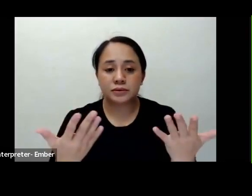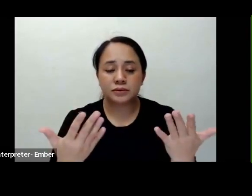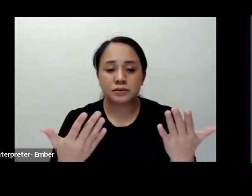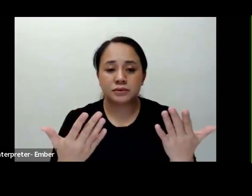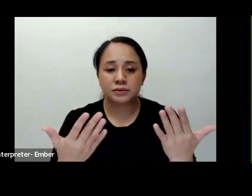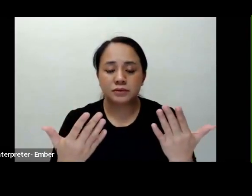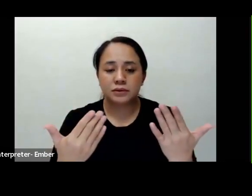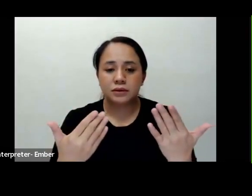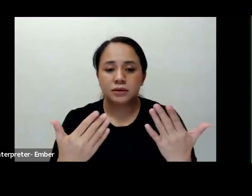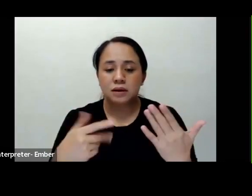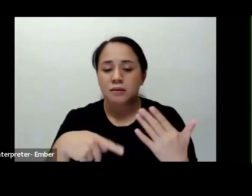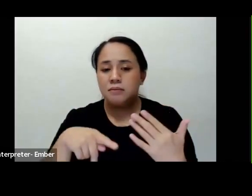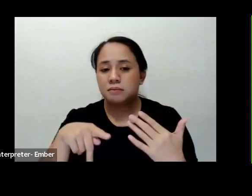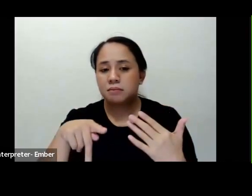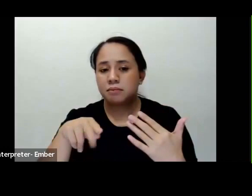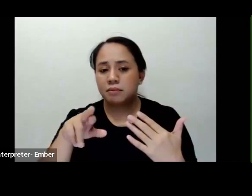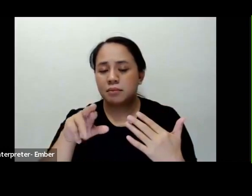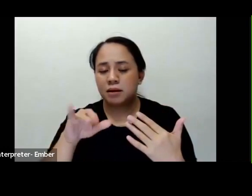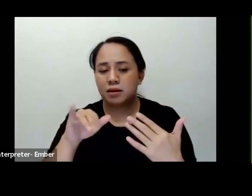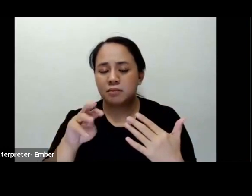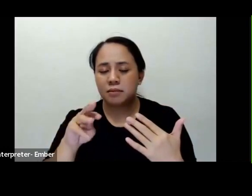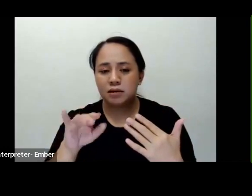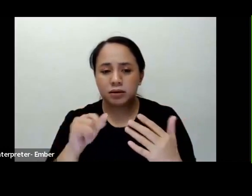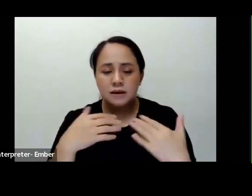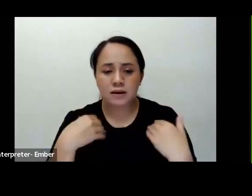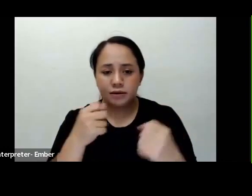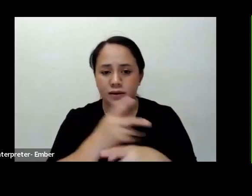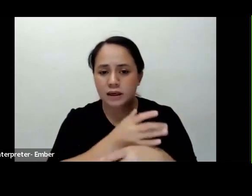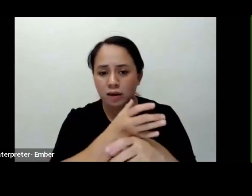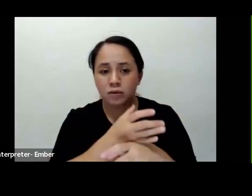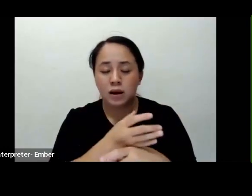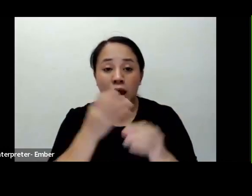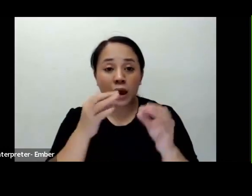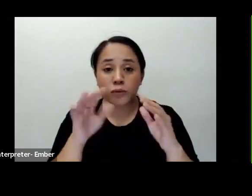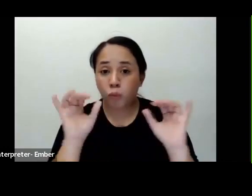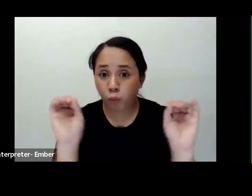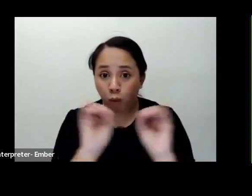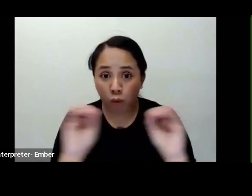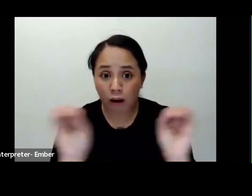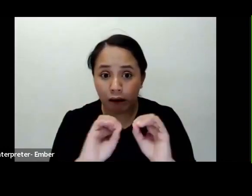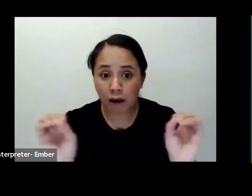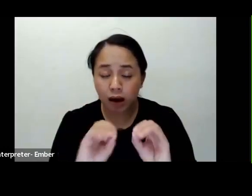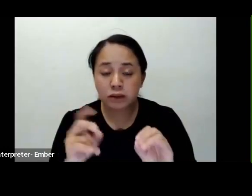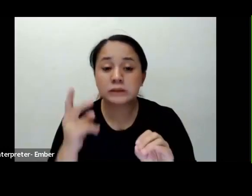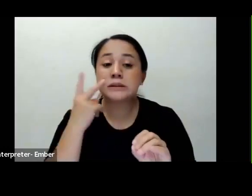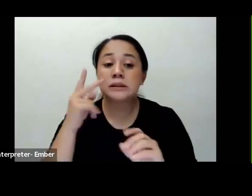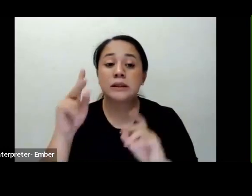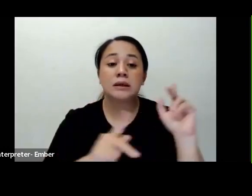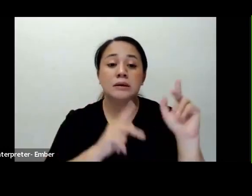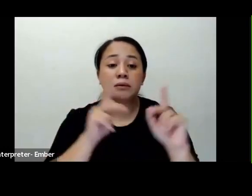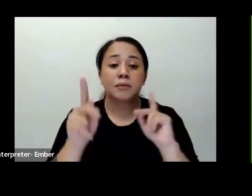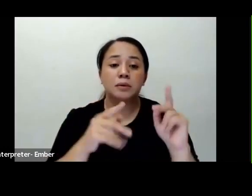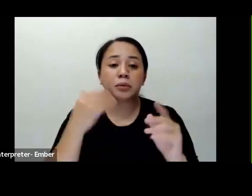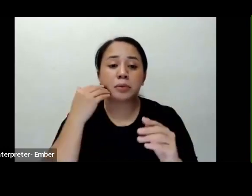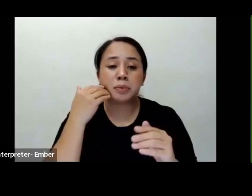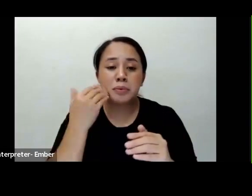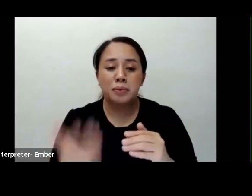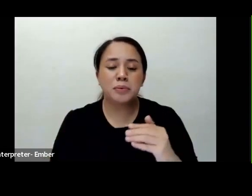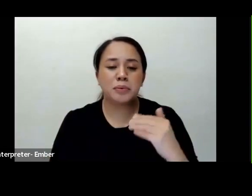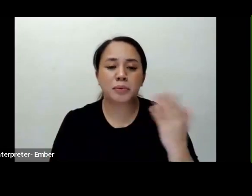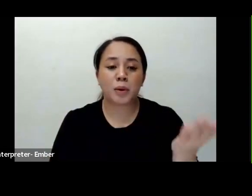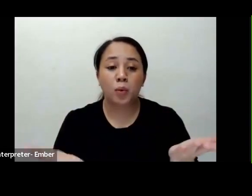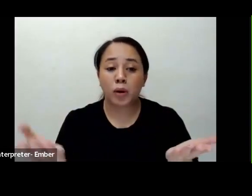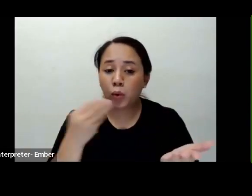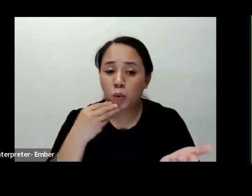If primary healthcare is absent or unable to cope, you will just see people dying at home more